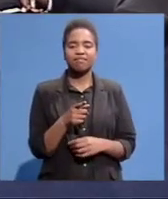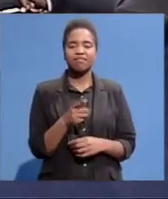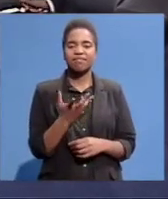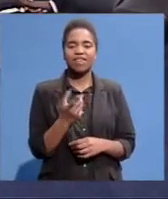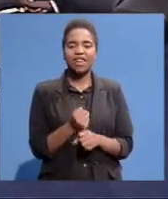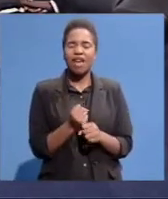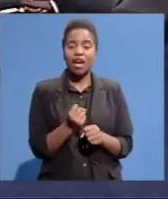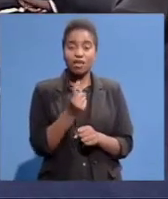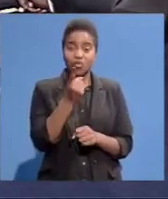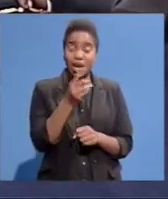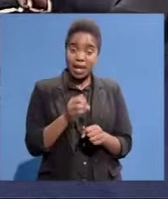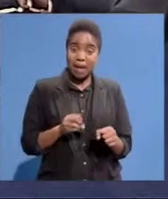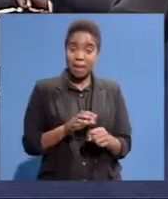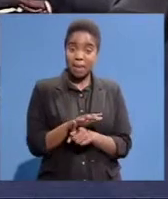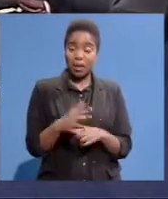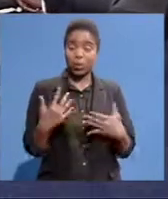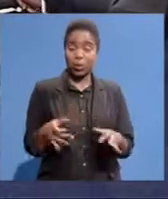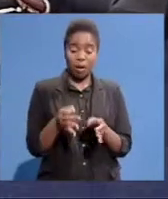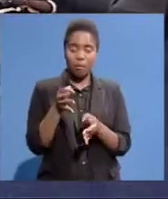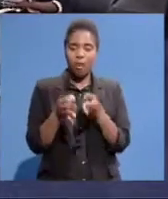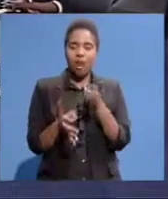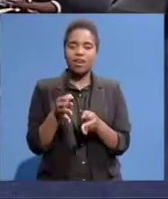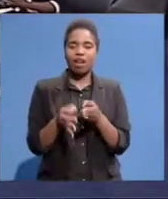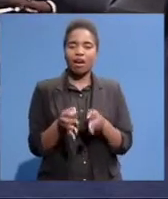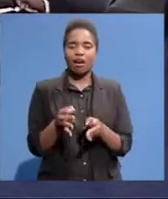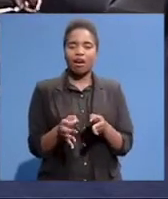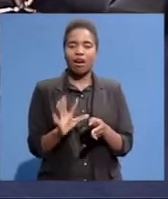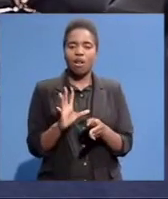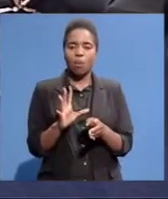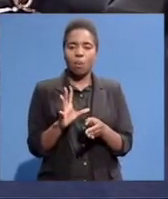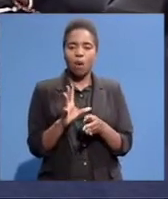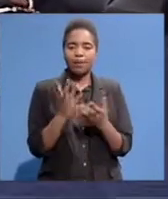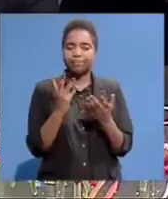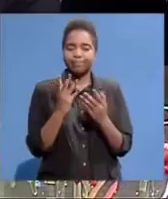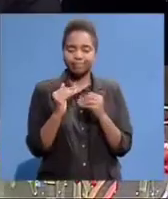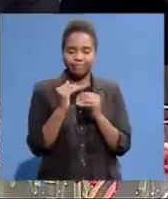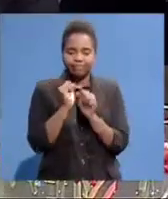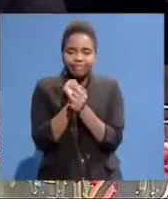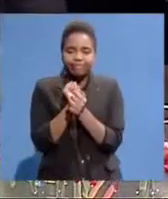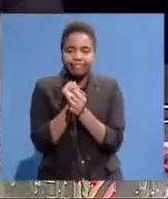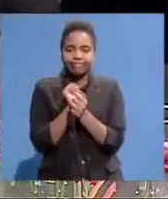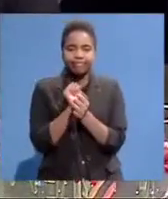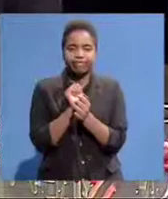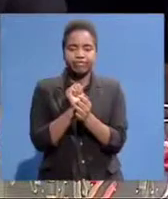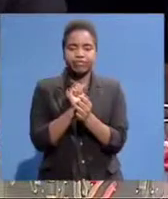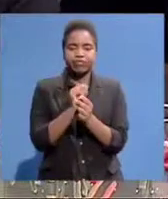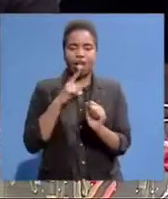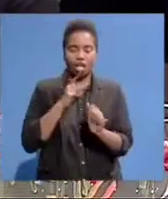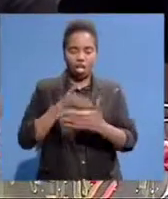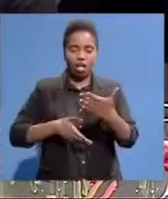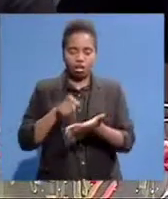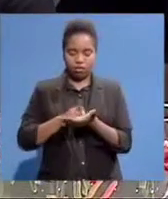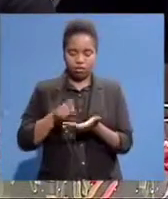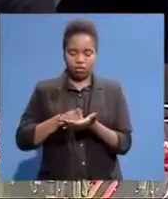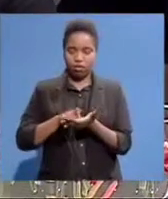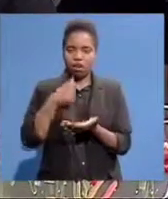the impact you had, because our political leaders were incarcerated. They had no means to get to us. Their messages were being blocked by the then